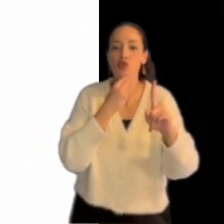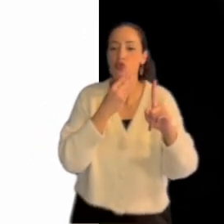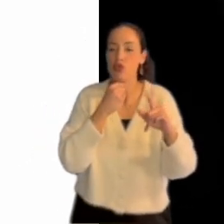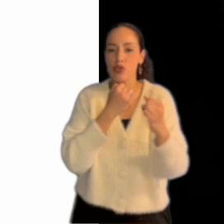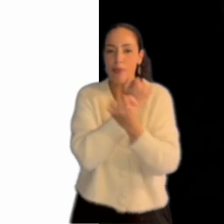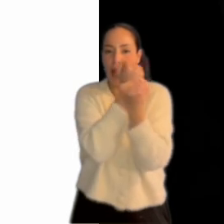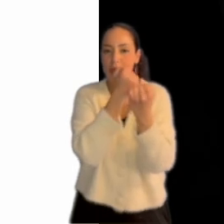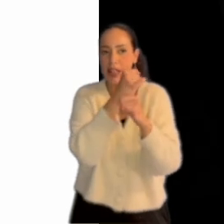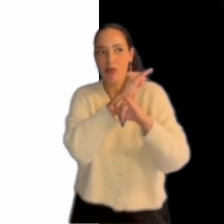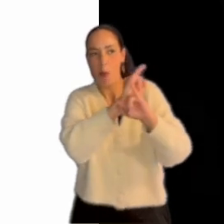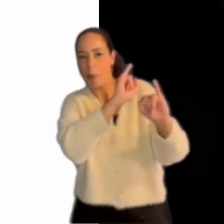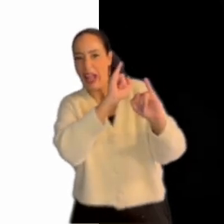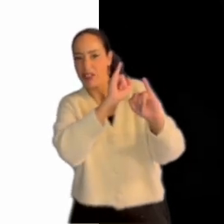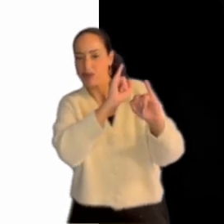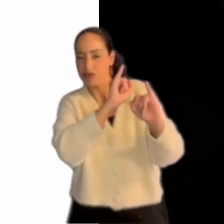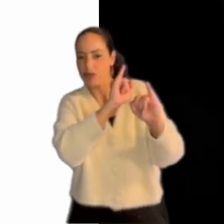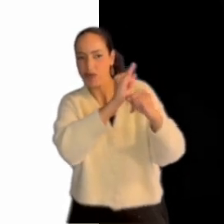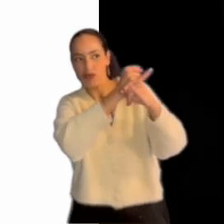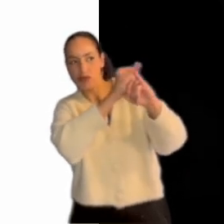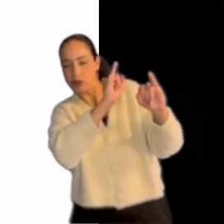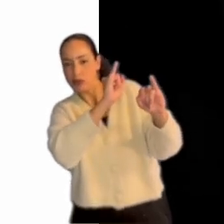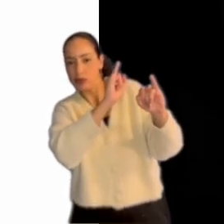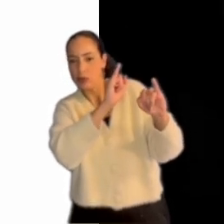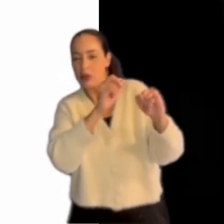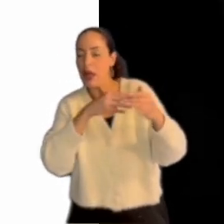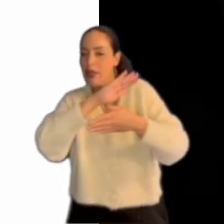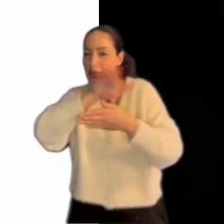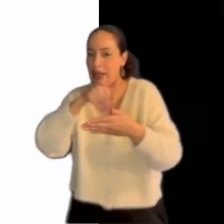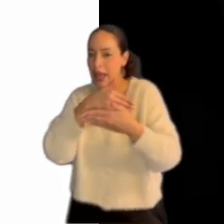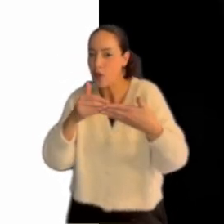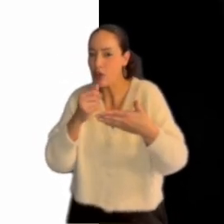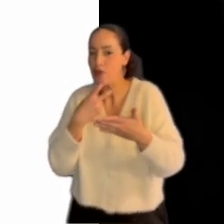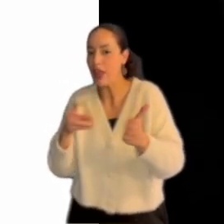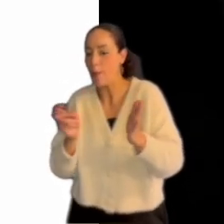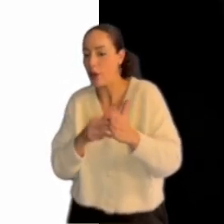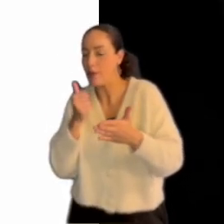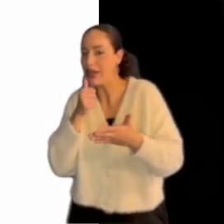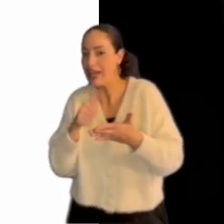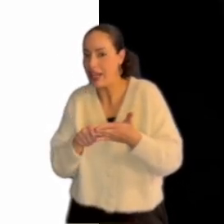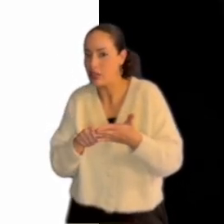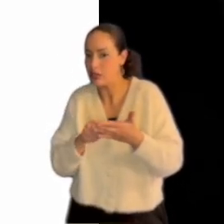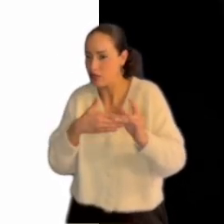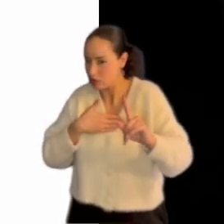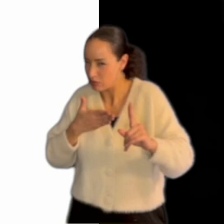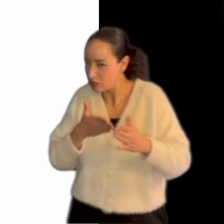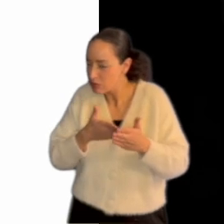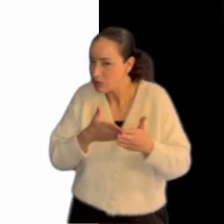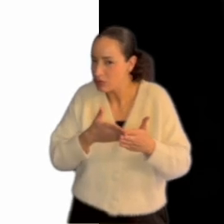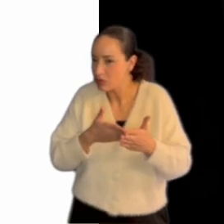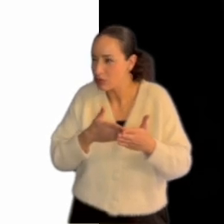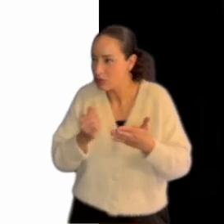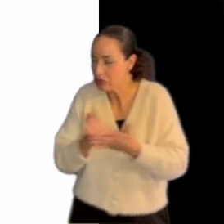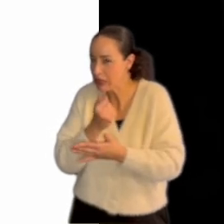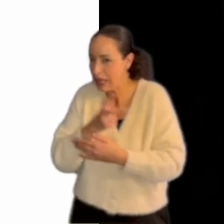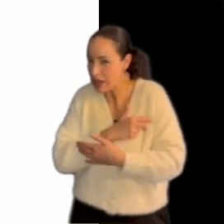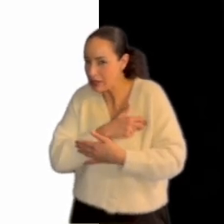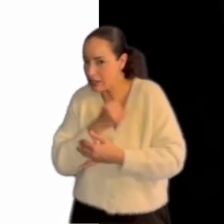those appointment letters deliberate in denying choice, stripping away control, evoking anxiety, and rendering us frustrated and